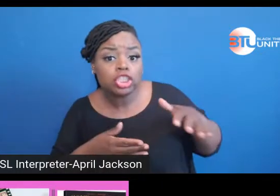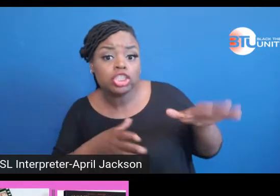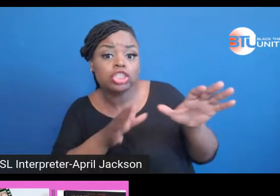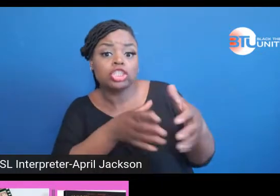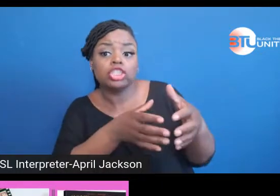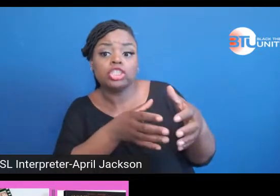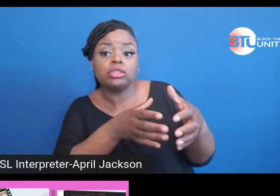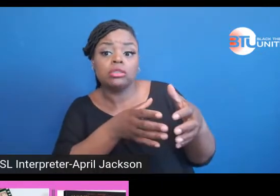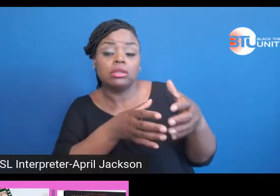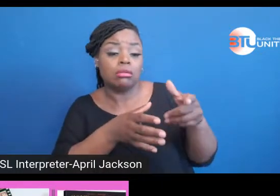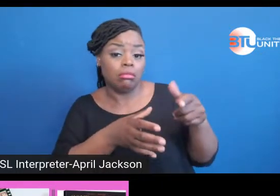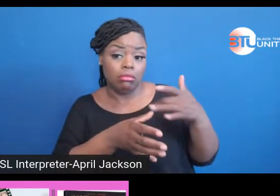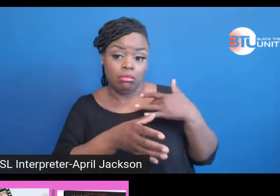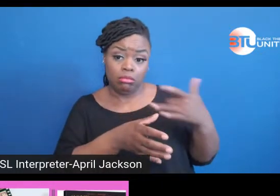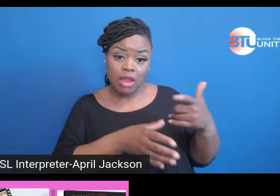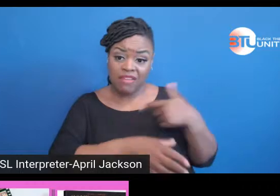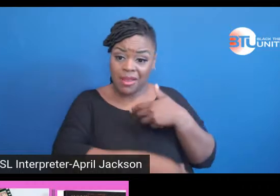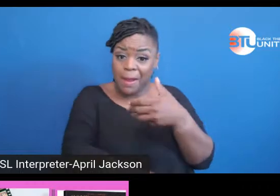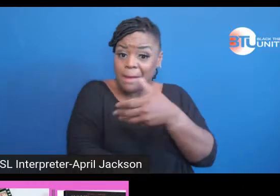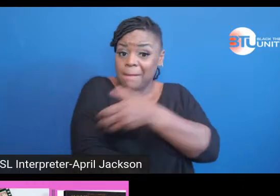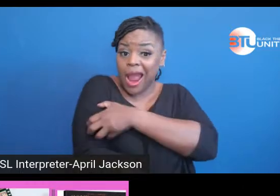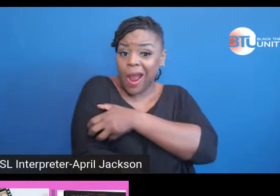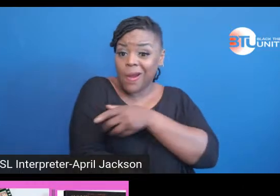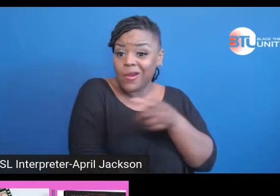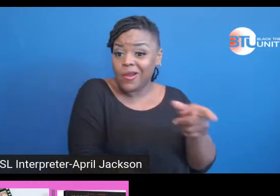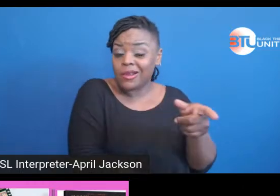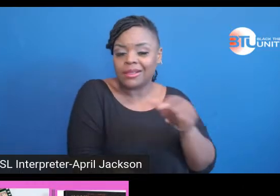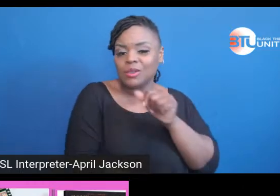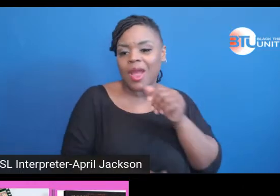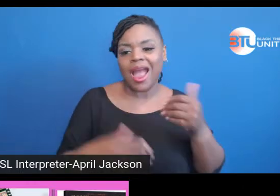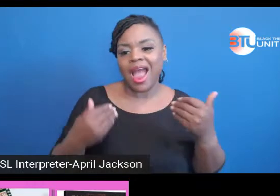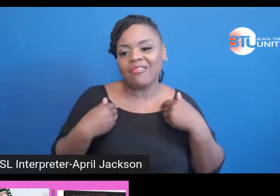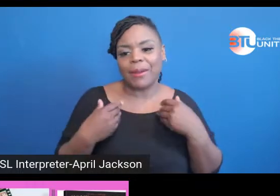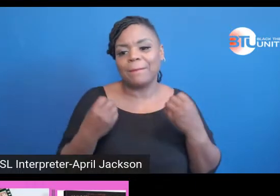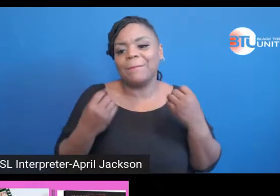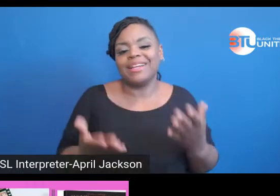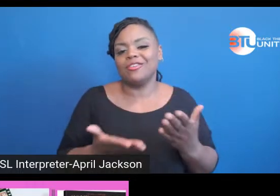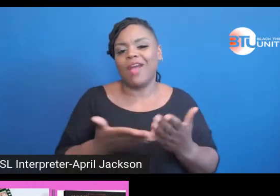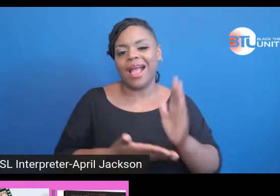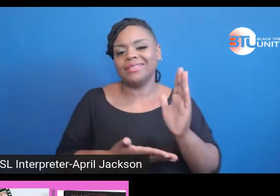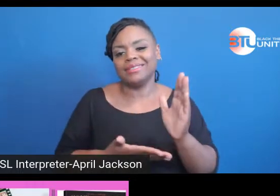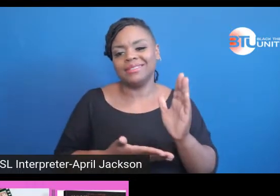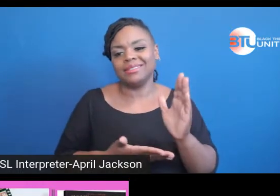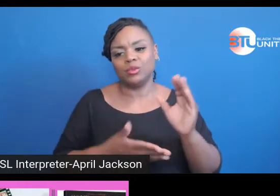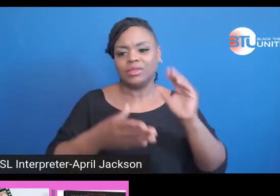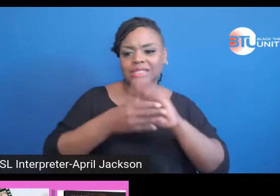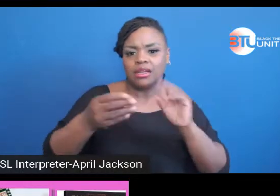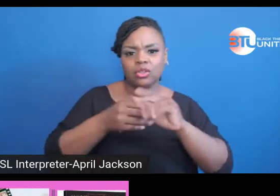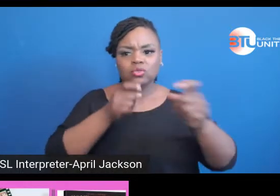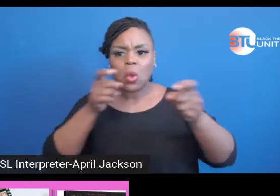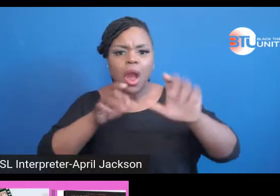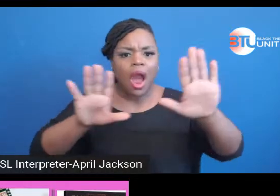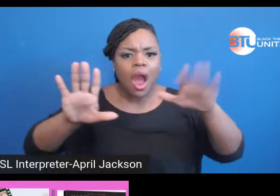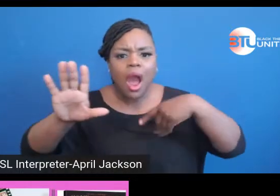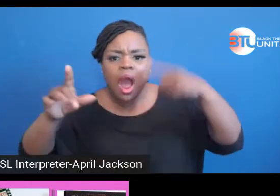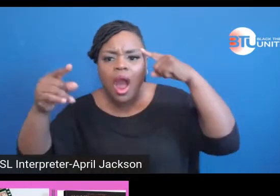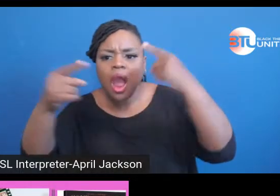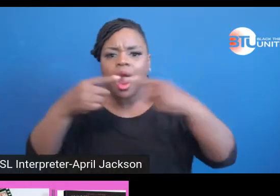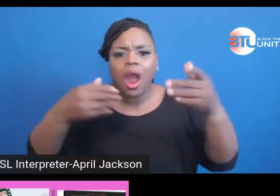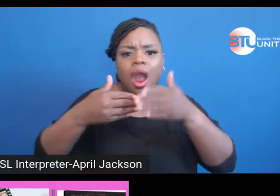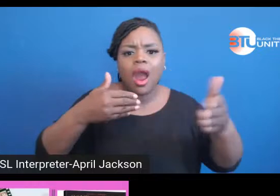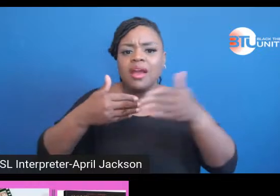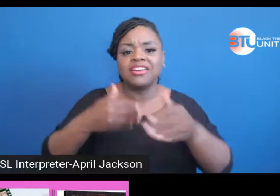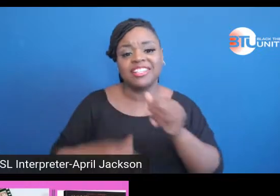person, tends to not have very much say or control over what happens after that. That's why